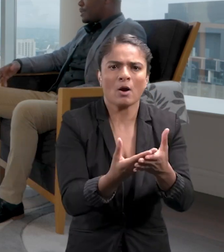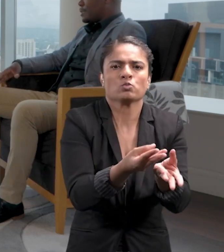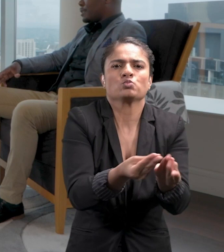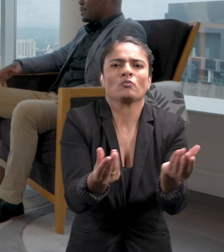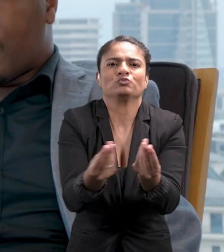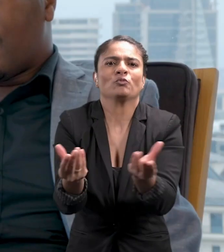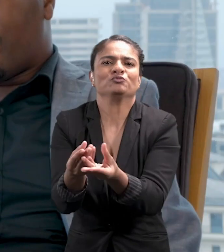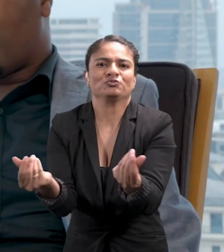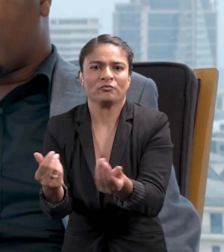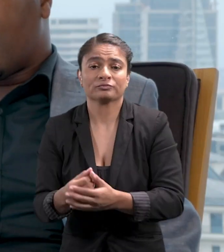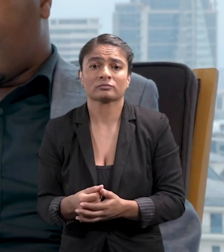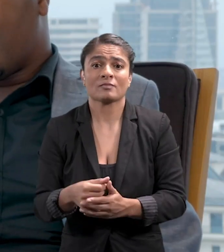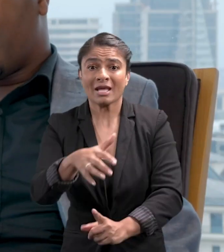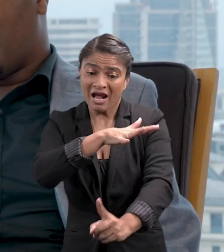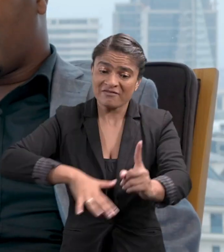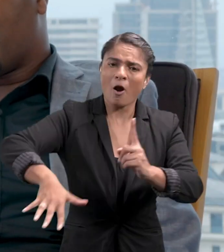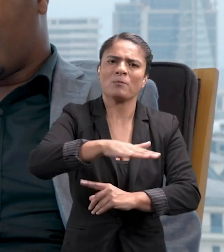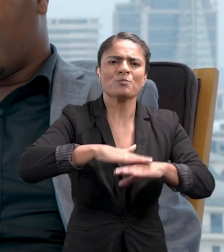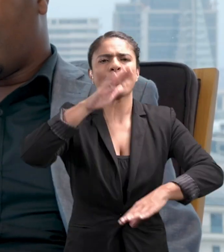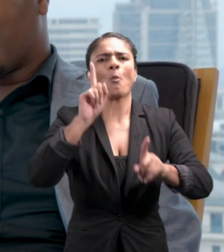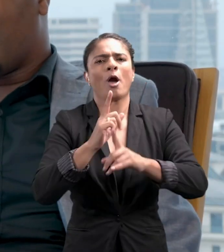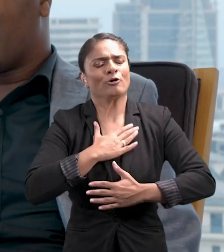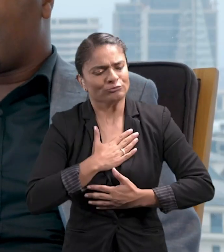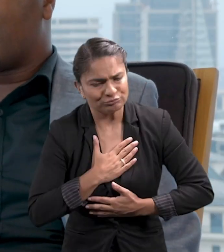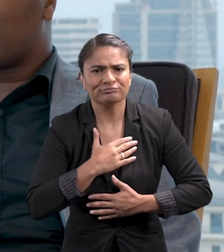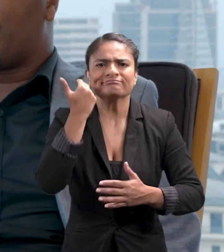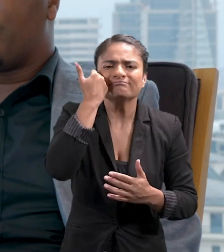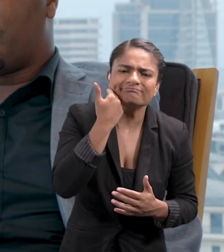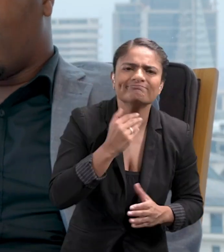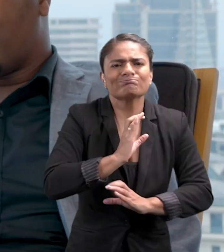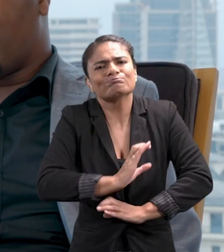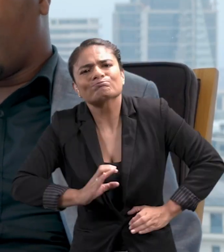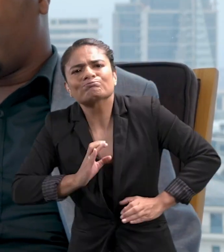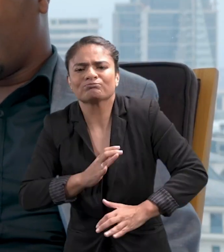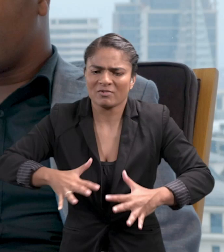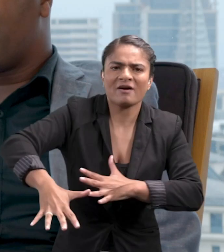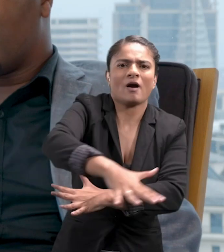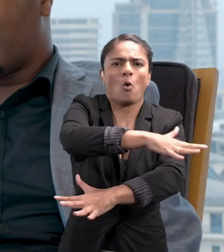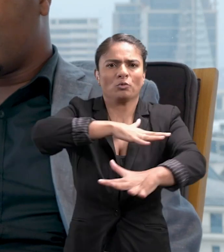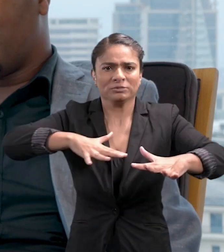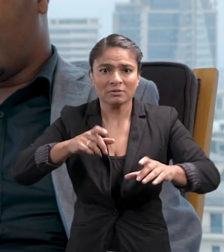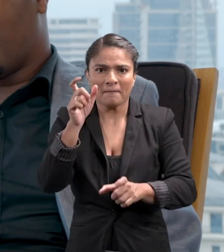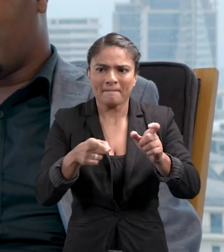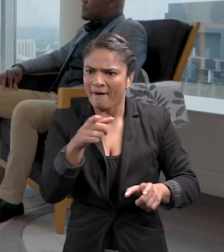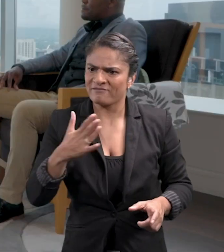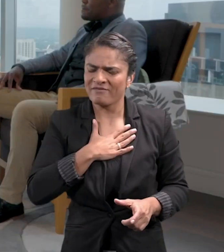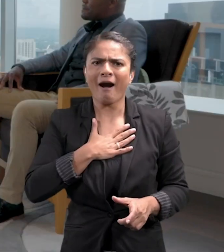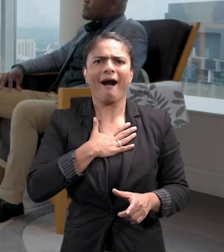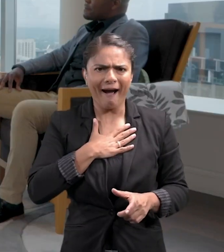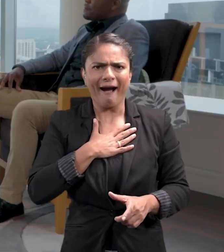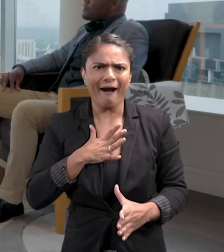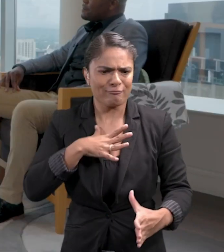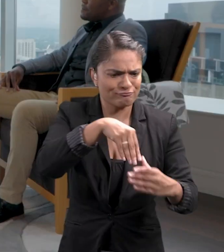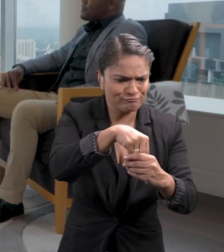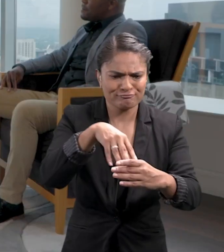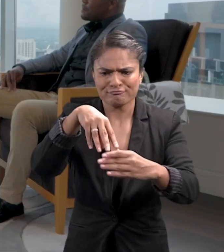to their attention. Create an environment, let it be amicable and welcoming, and so that people they feel belonging to the environment. I see it